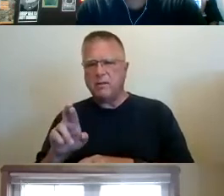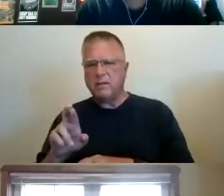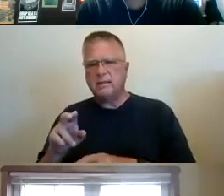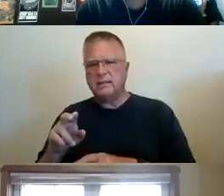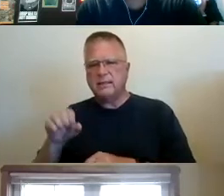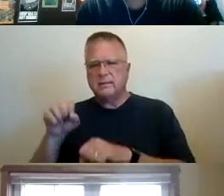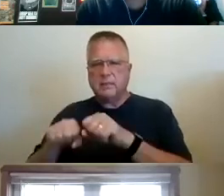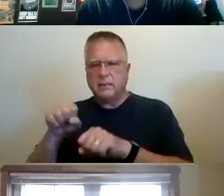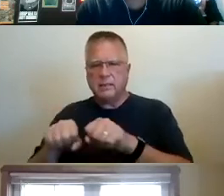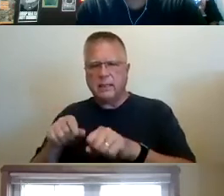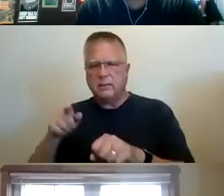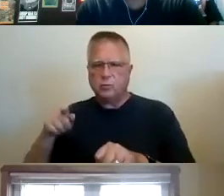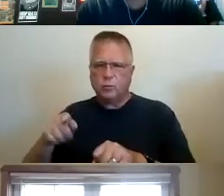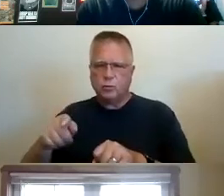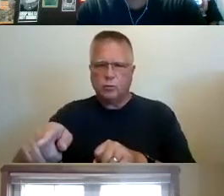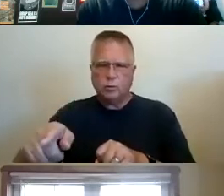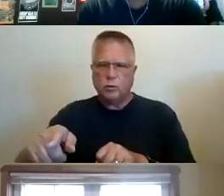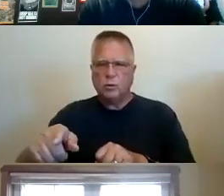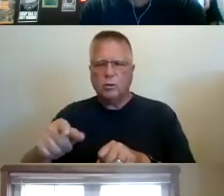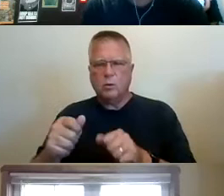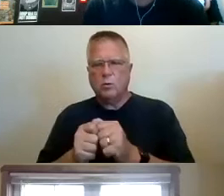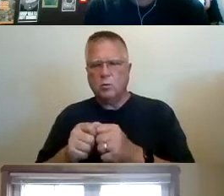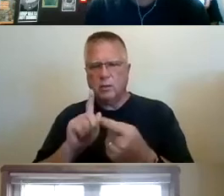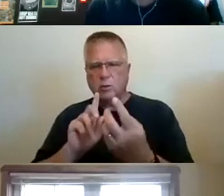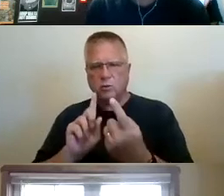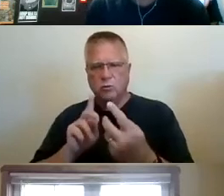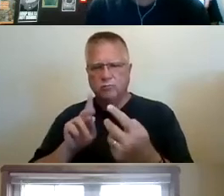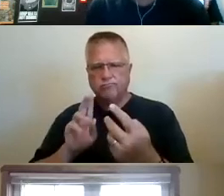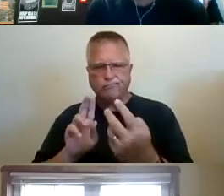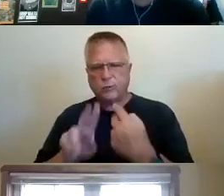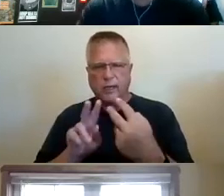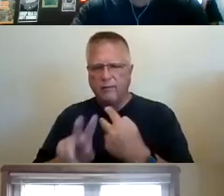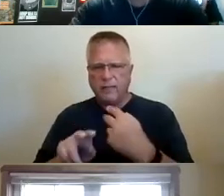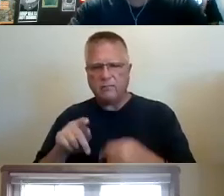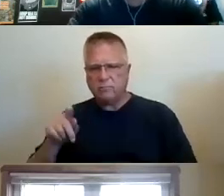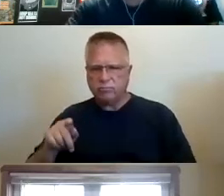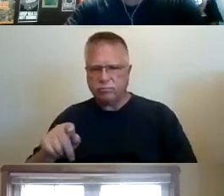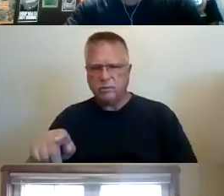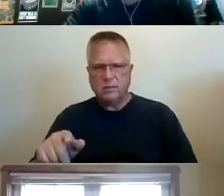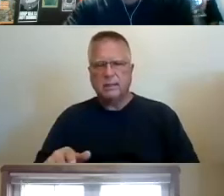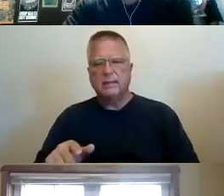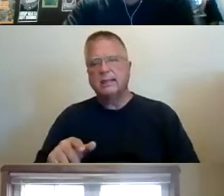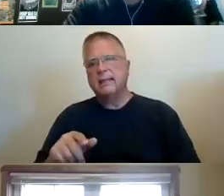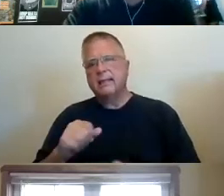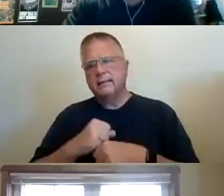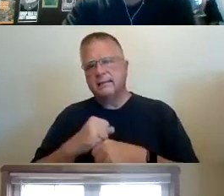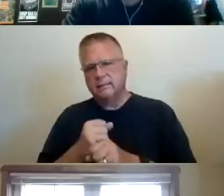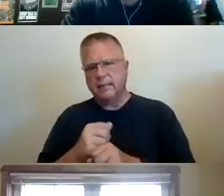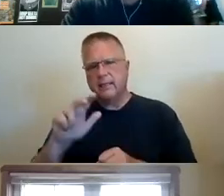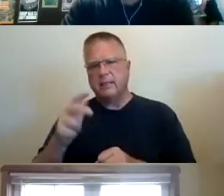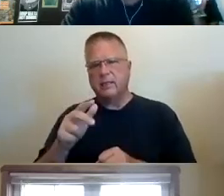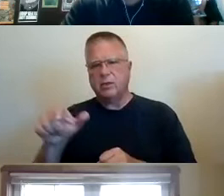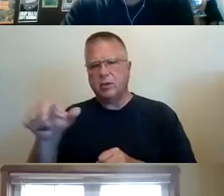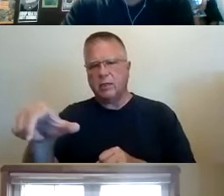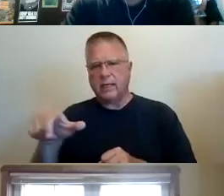down the length of that, taking that third travel lane that exists in that segment and splitting it into two bike